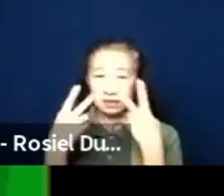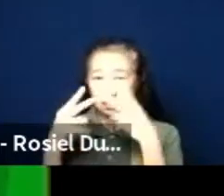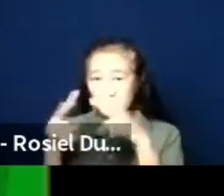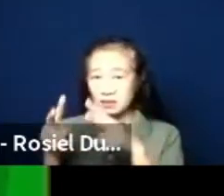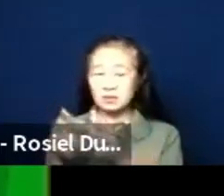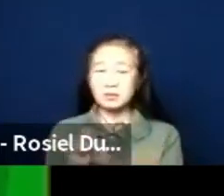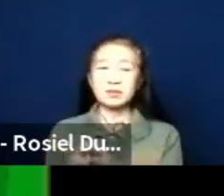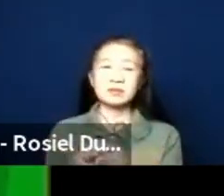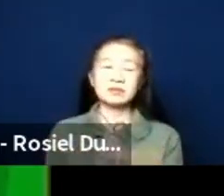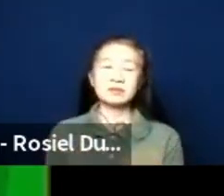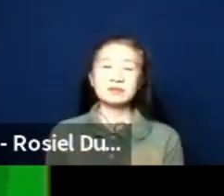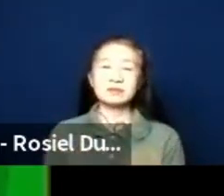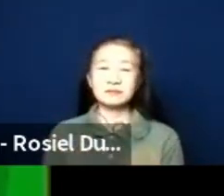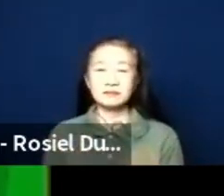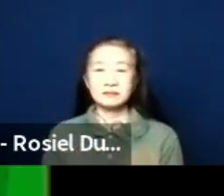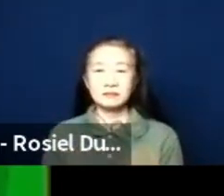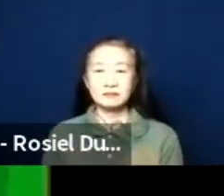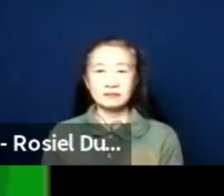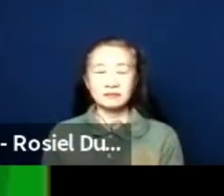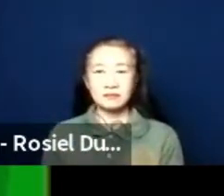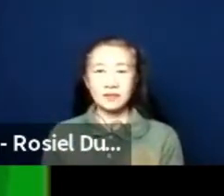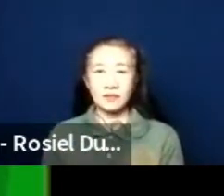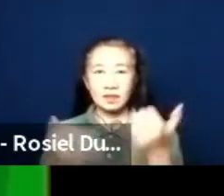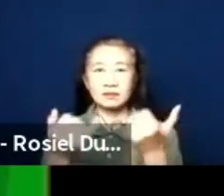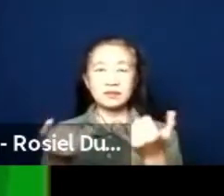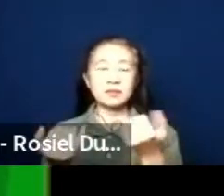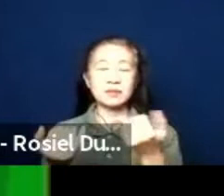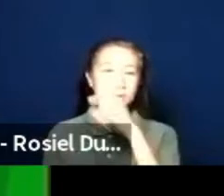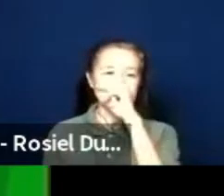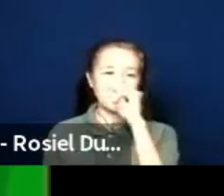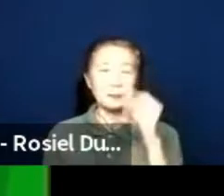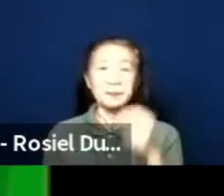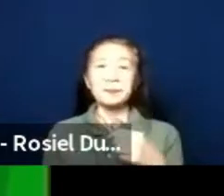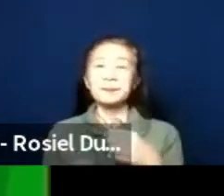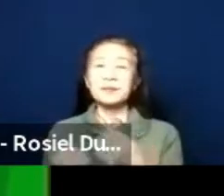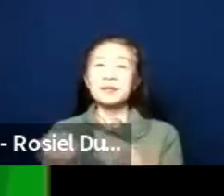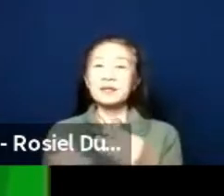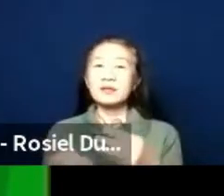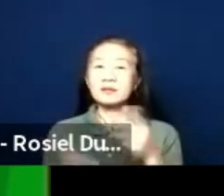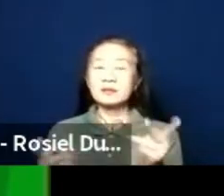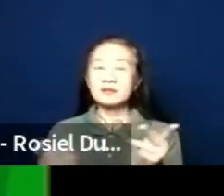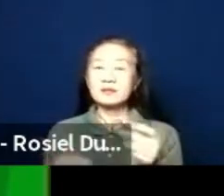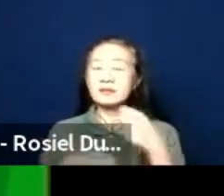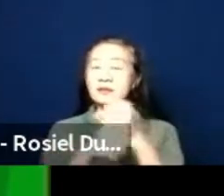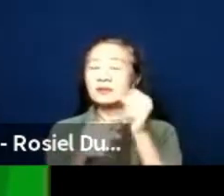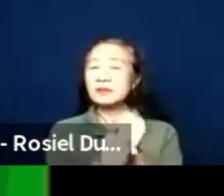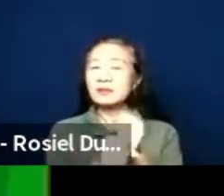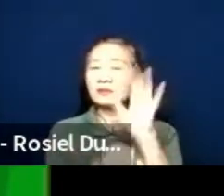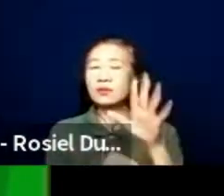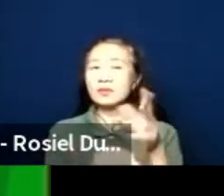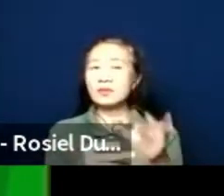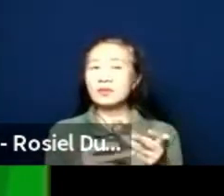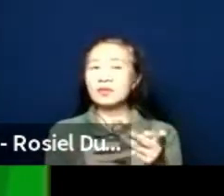Now let's talk about the maintaining your kit. After assembling your kit, remember to maintain